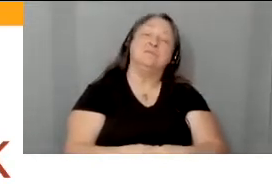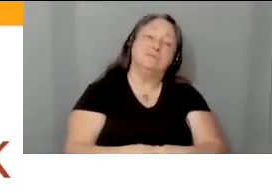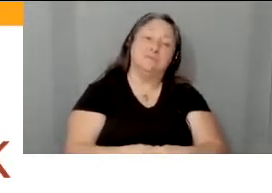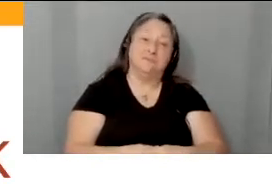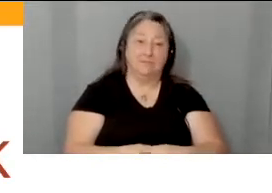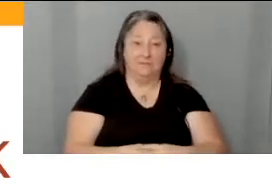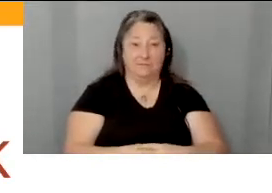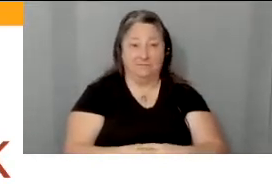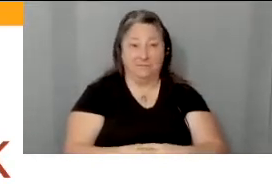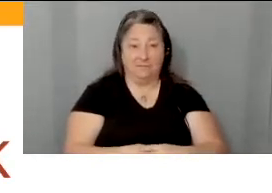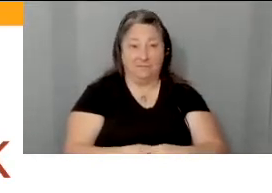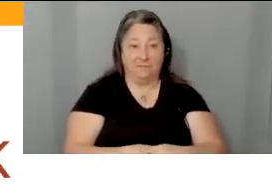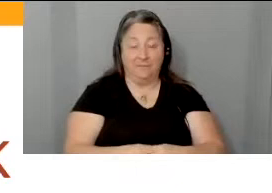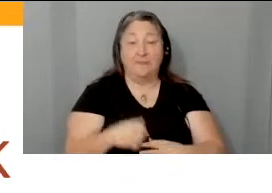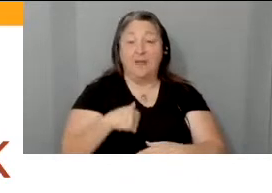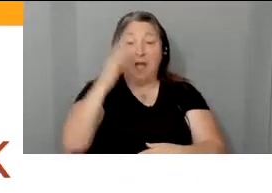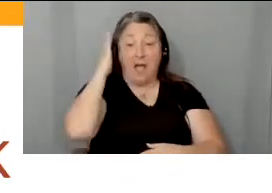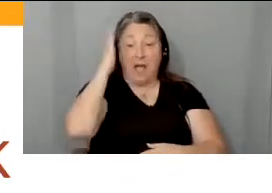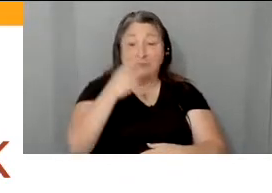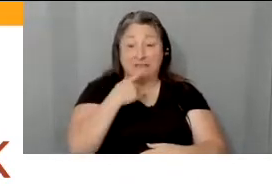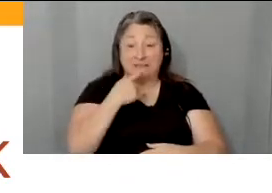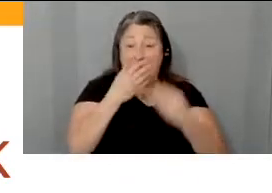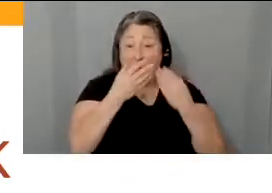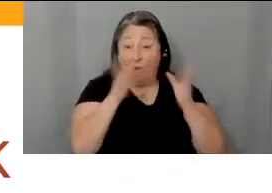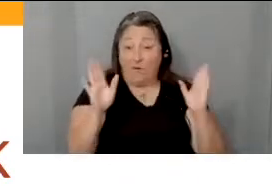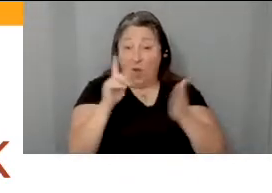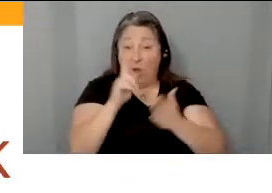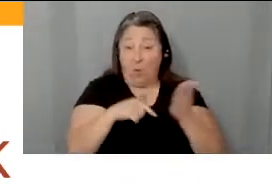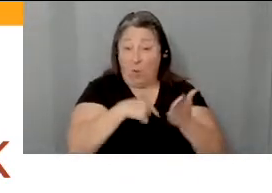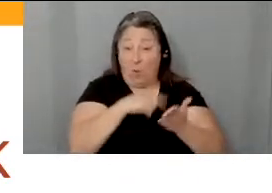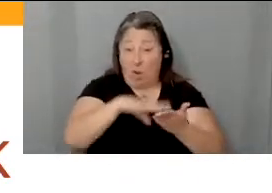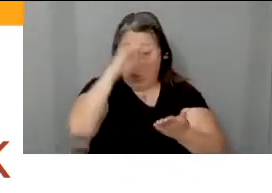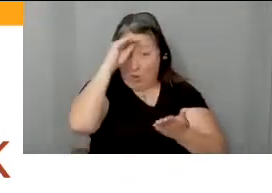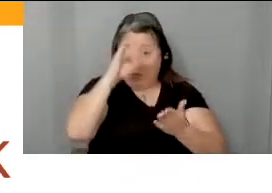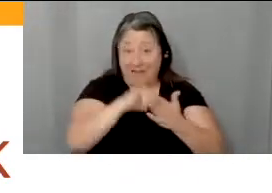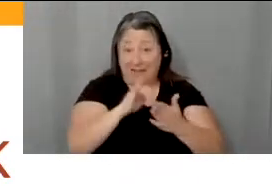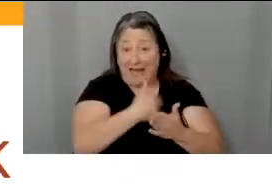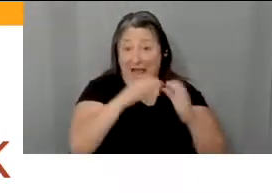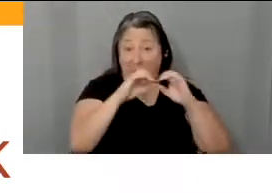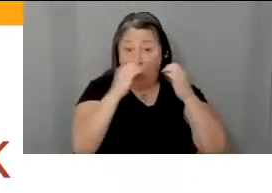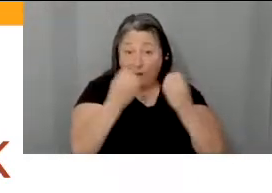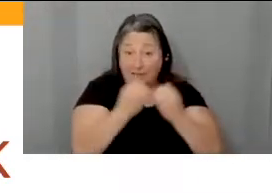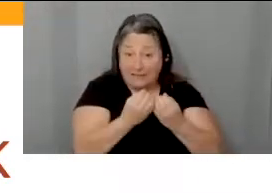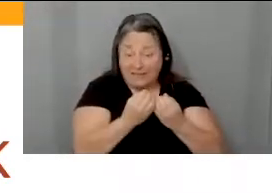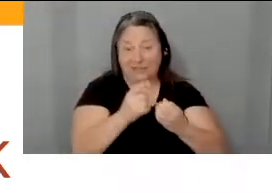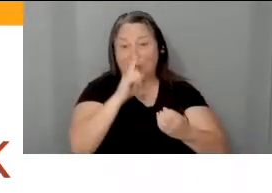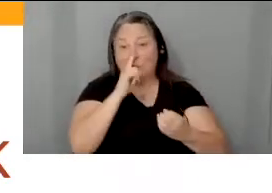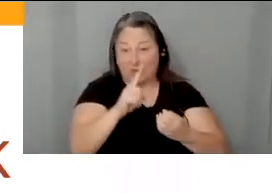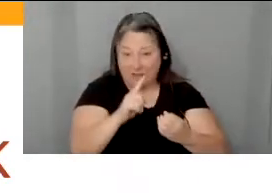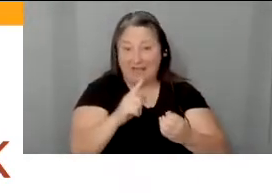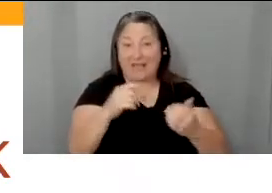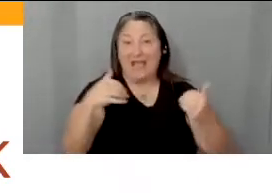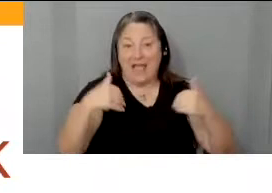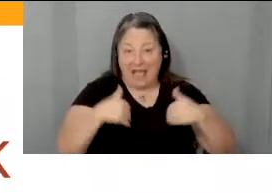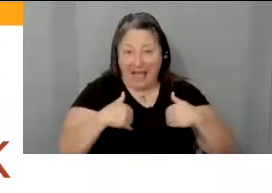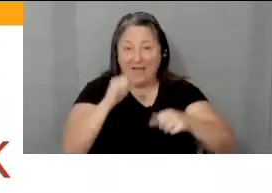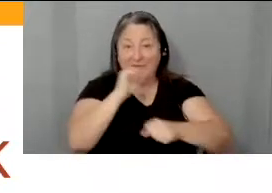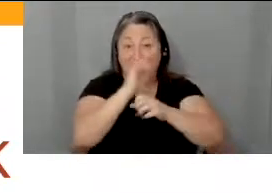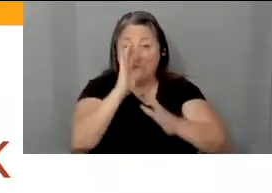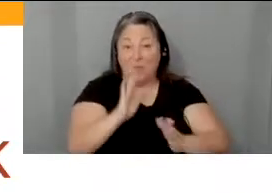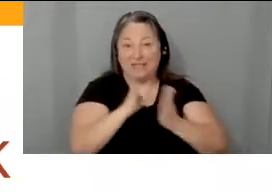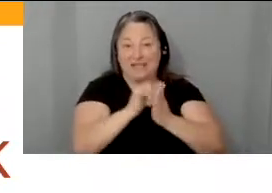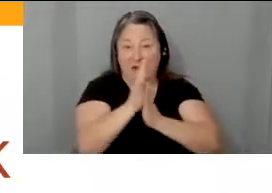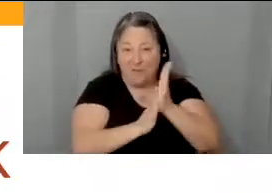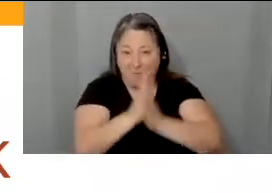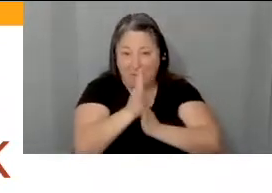So I would say overall what we're learning is that our organizations really have employees who are motivated by mission and